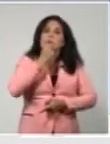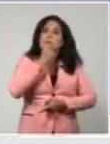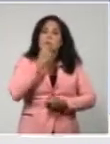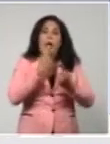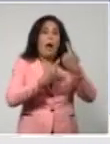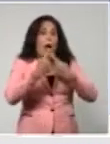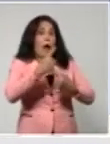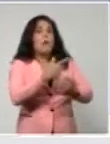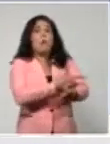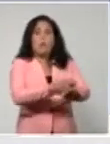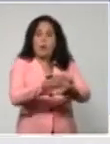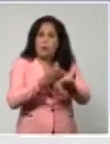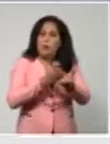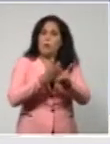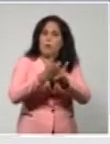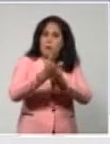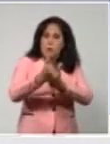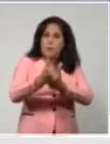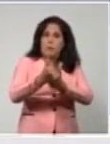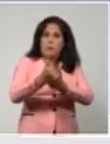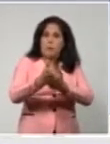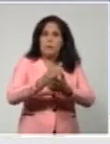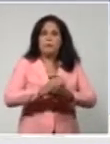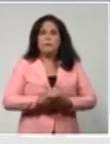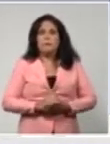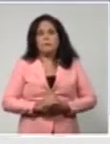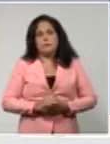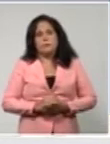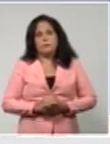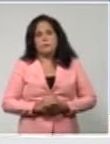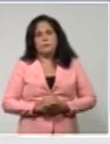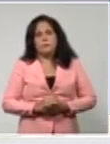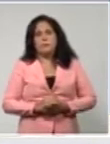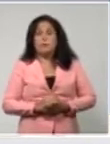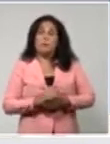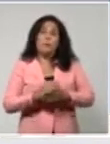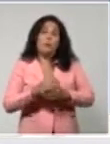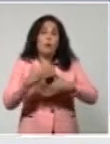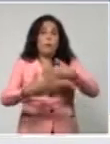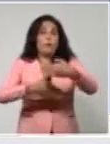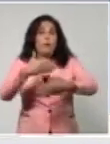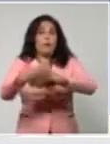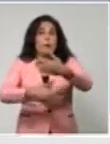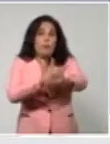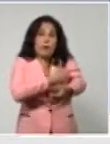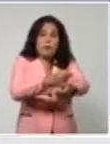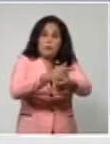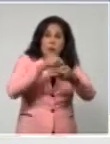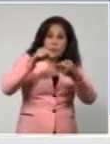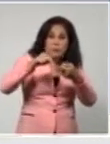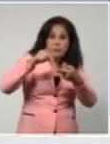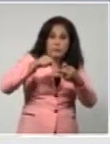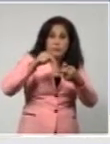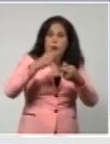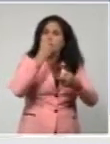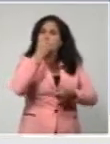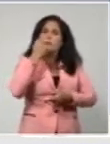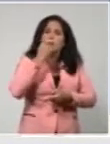2,914 samples were processed, a high number despite there being few or no cases to